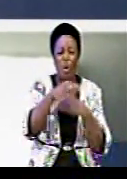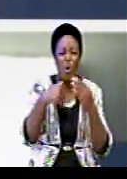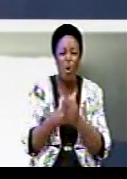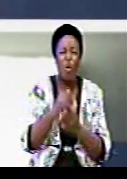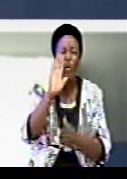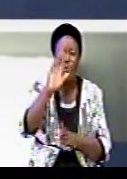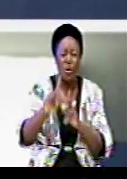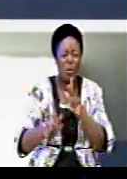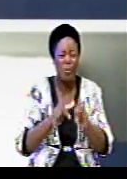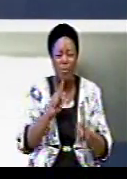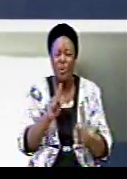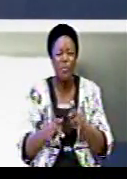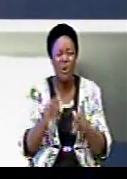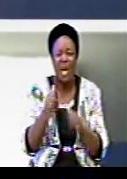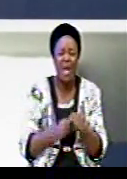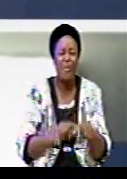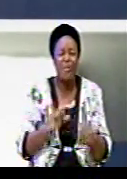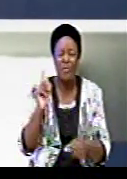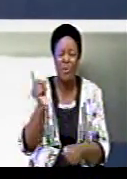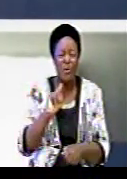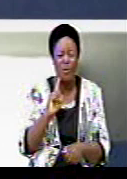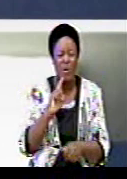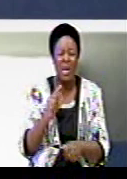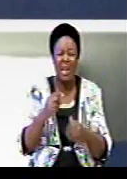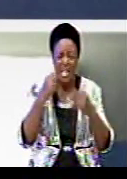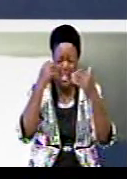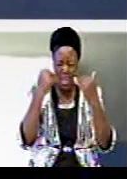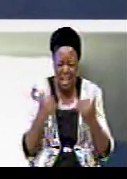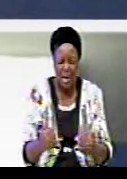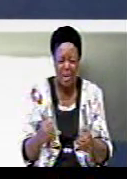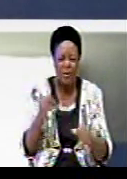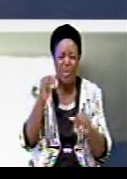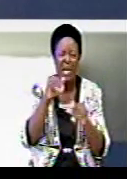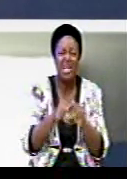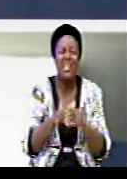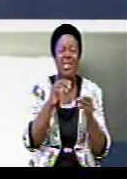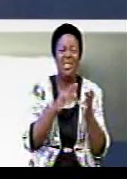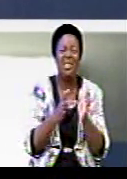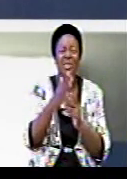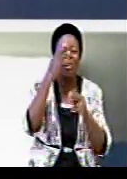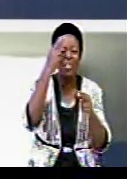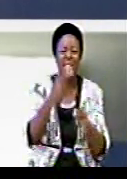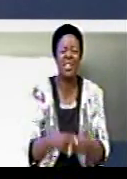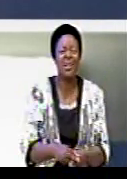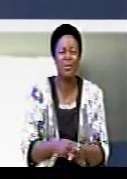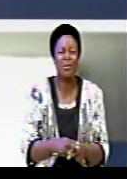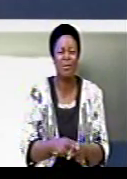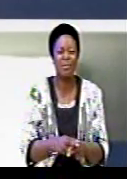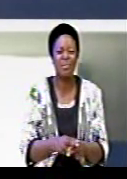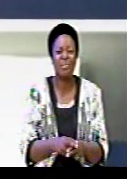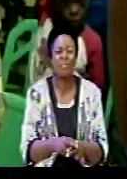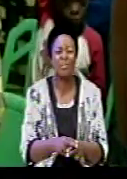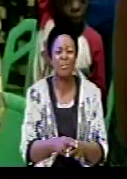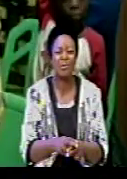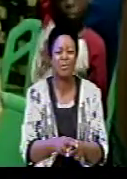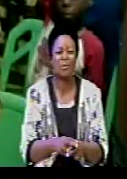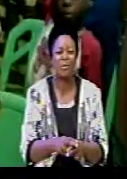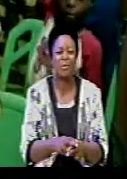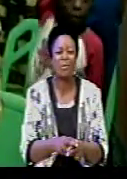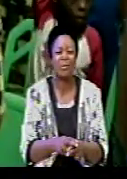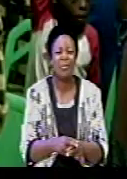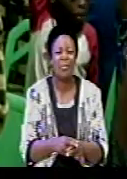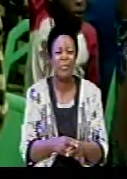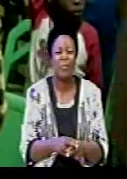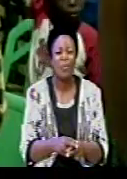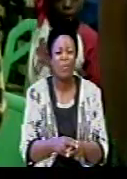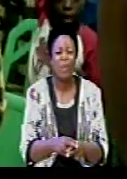or it's diabetes, right now, by faith, everyone will touch you in Jesus'